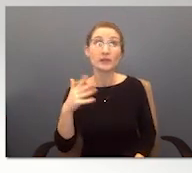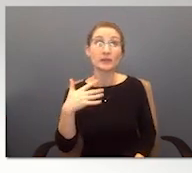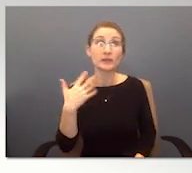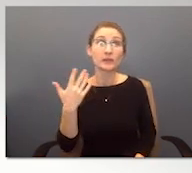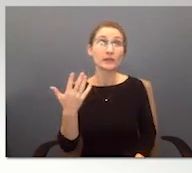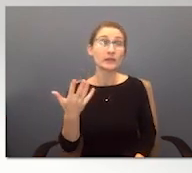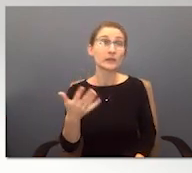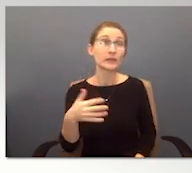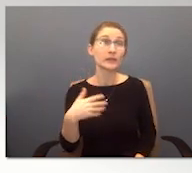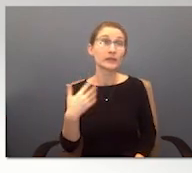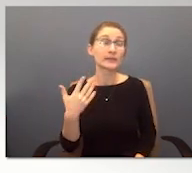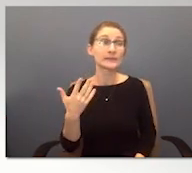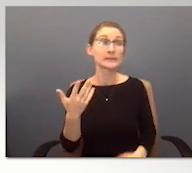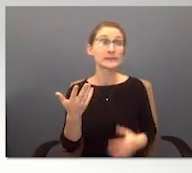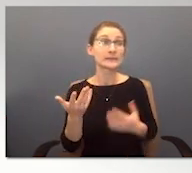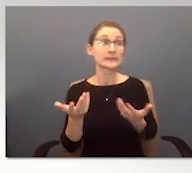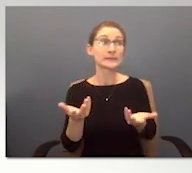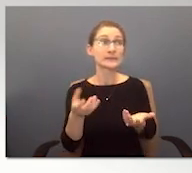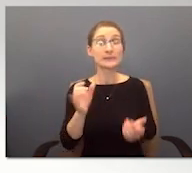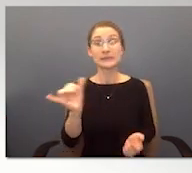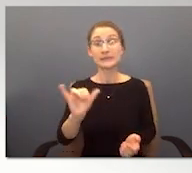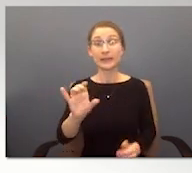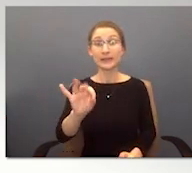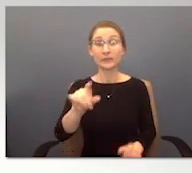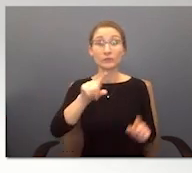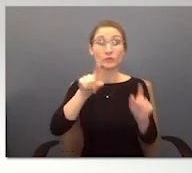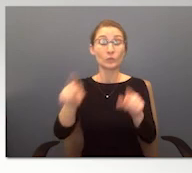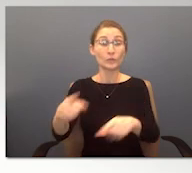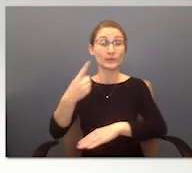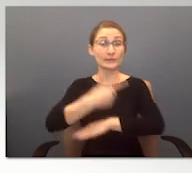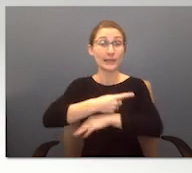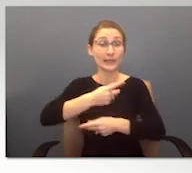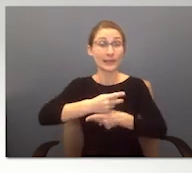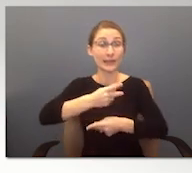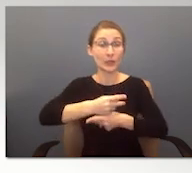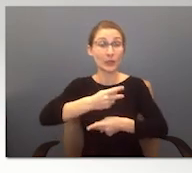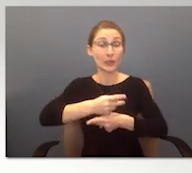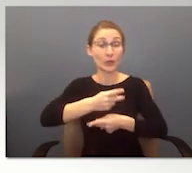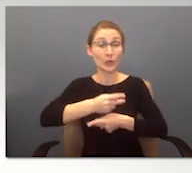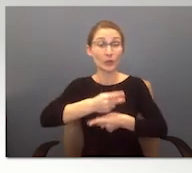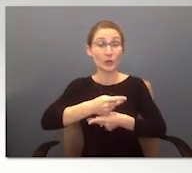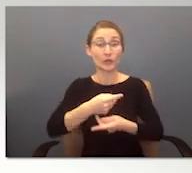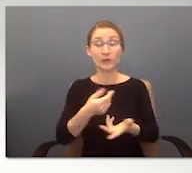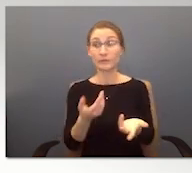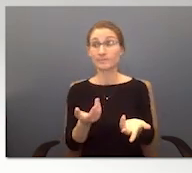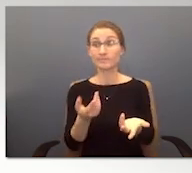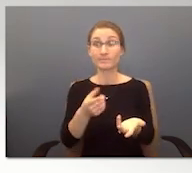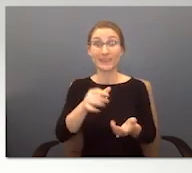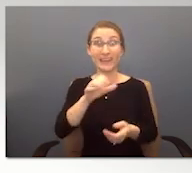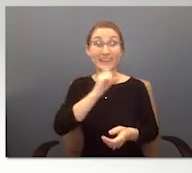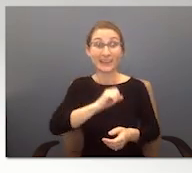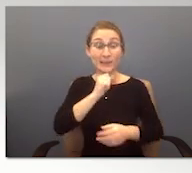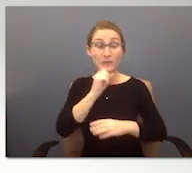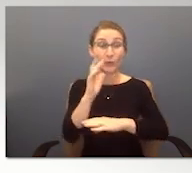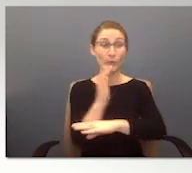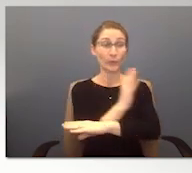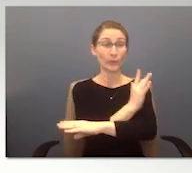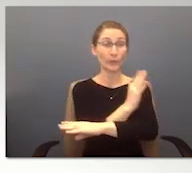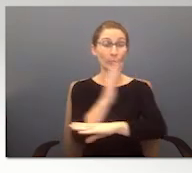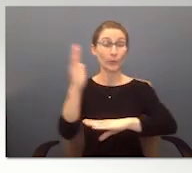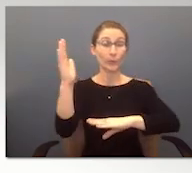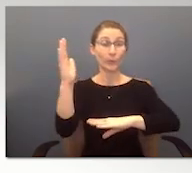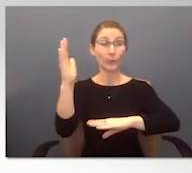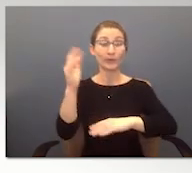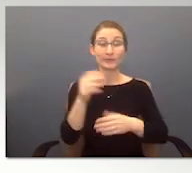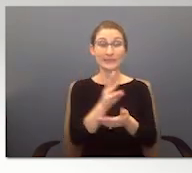if you give a group of children, it's like if you're in a regular daycare and you have babies that are 6 weeks to a year. If you have